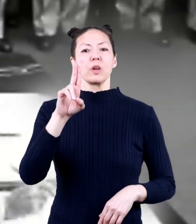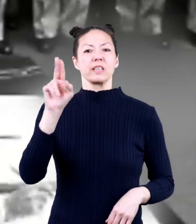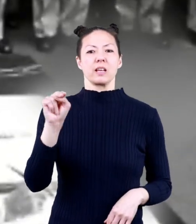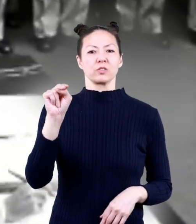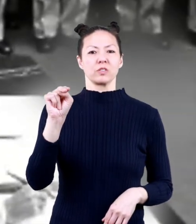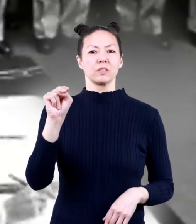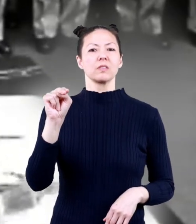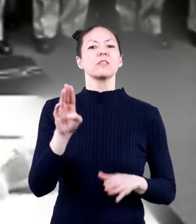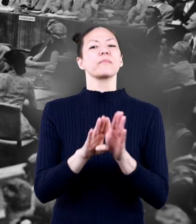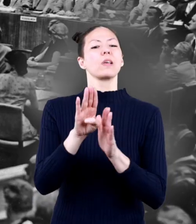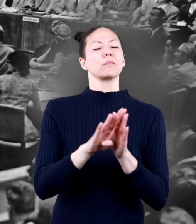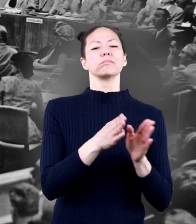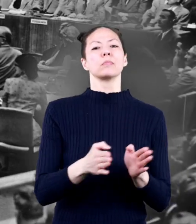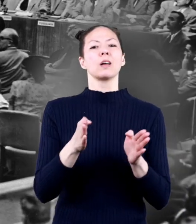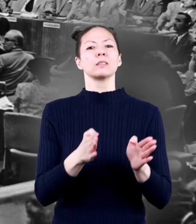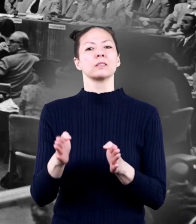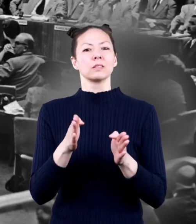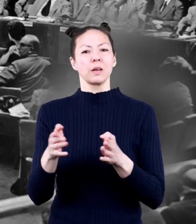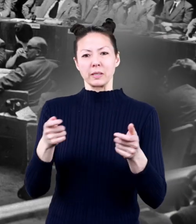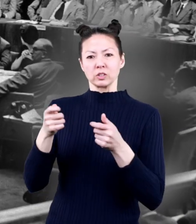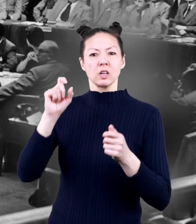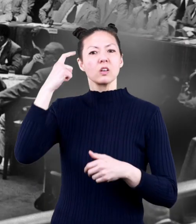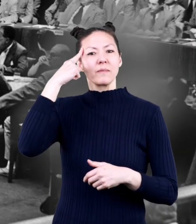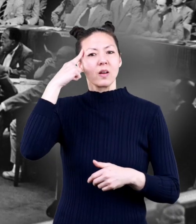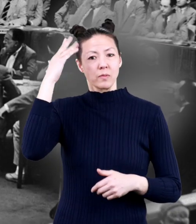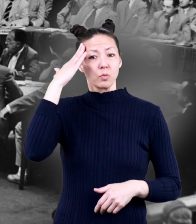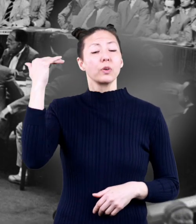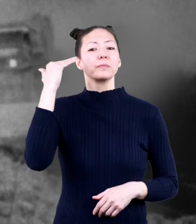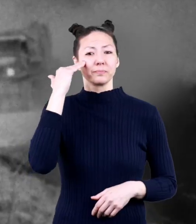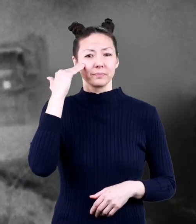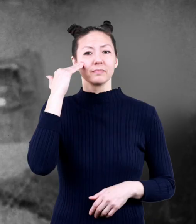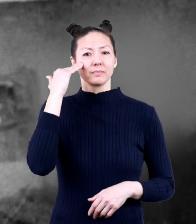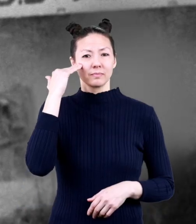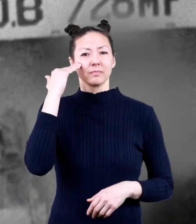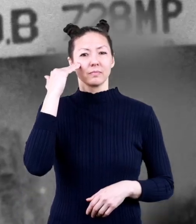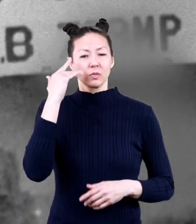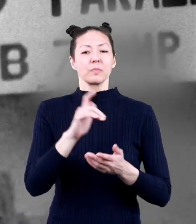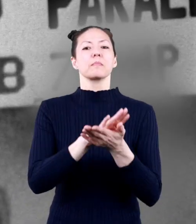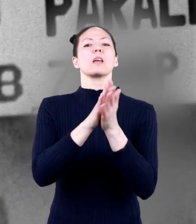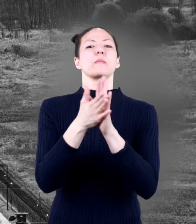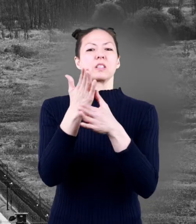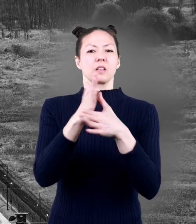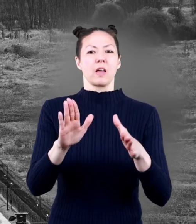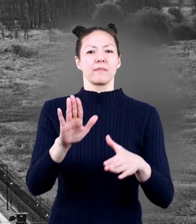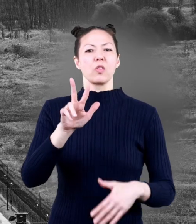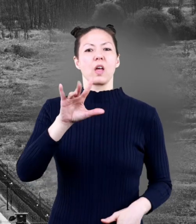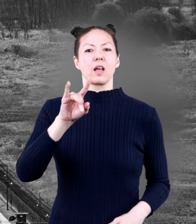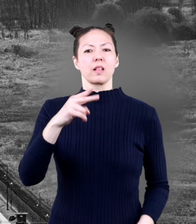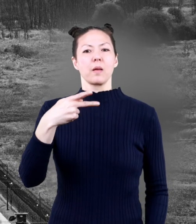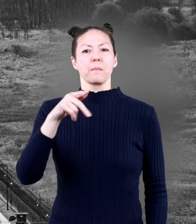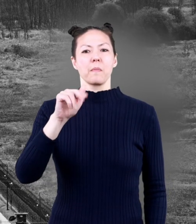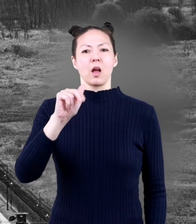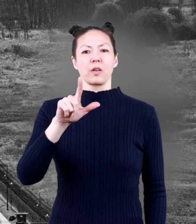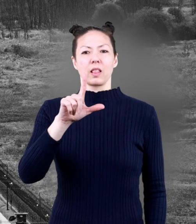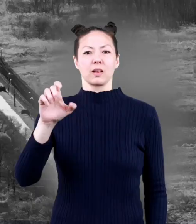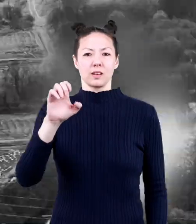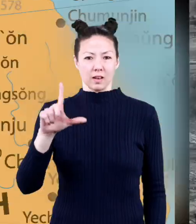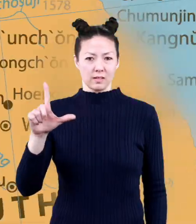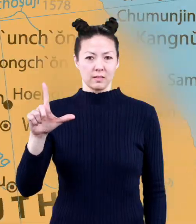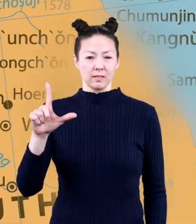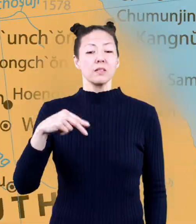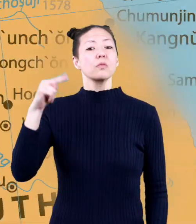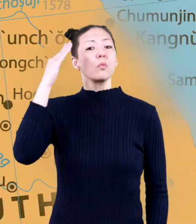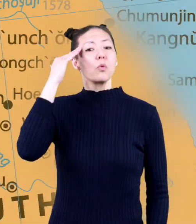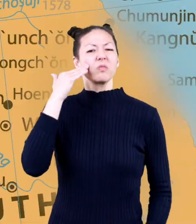Korea. The United Nations developed a plan for administering the governments of Korea, which had become divided at the